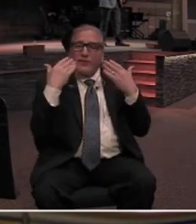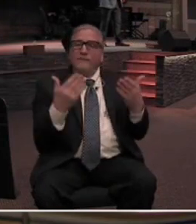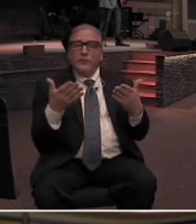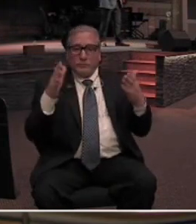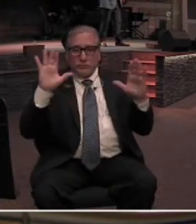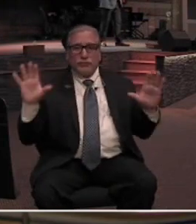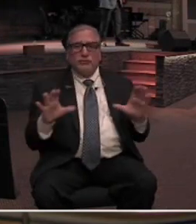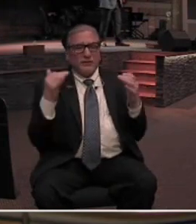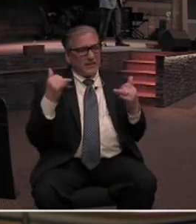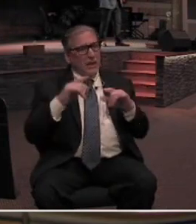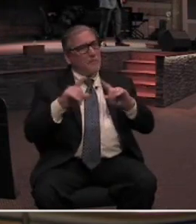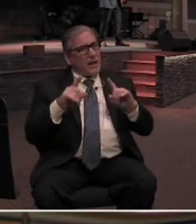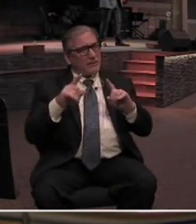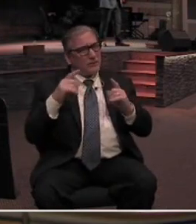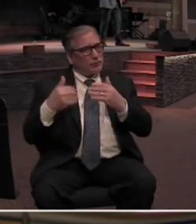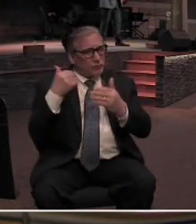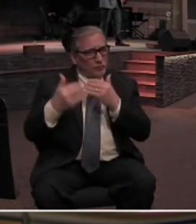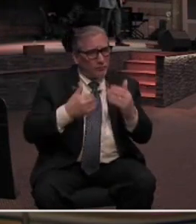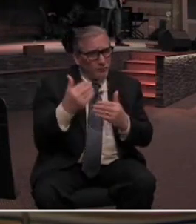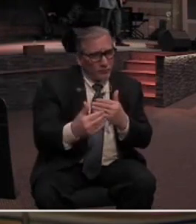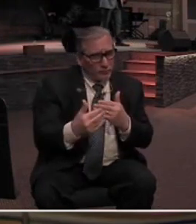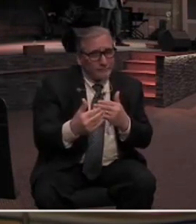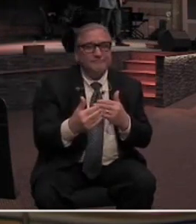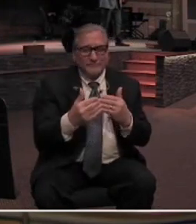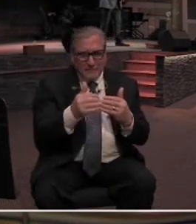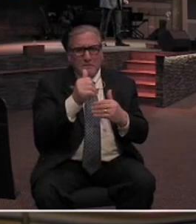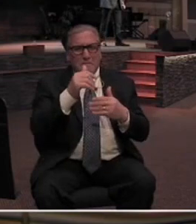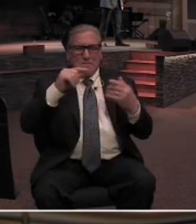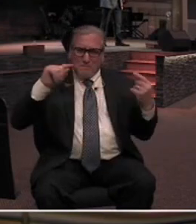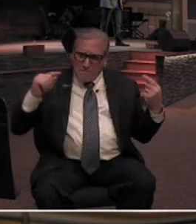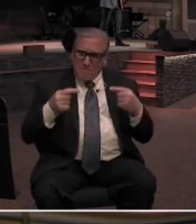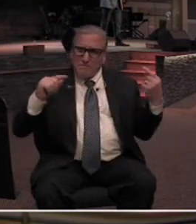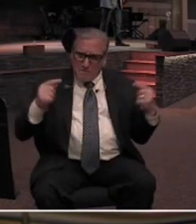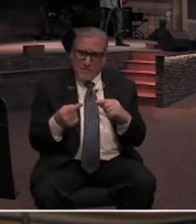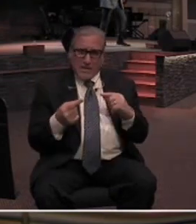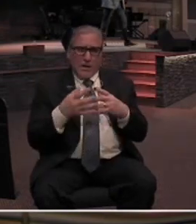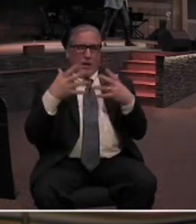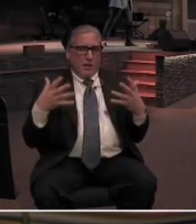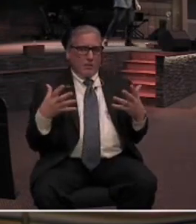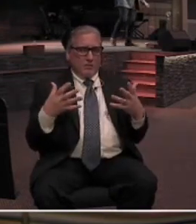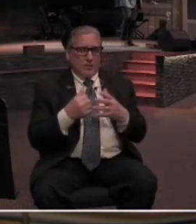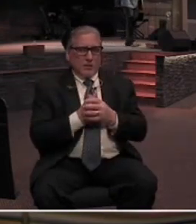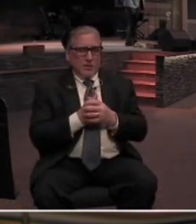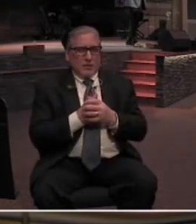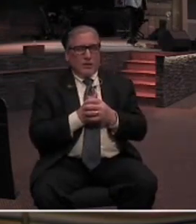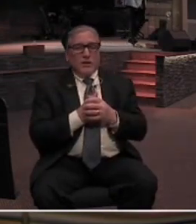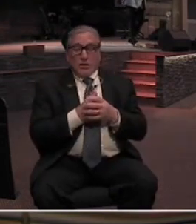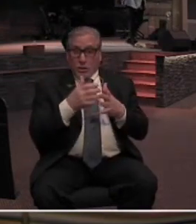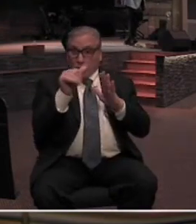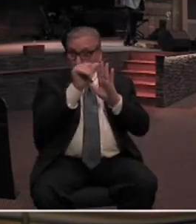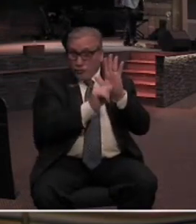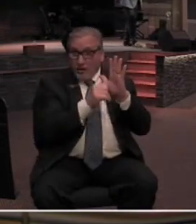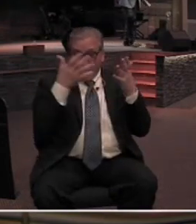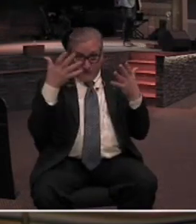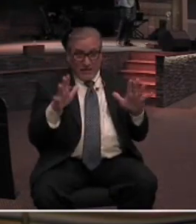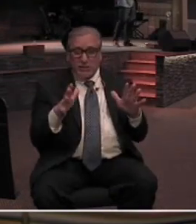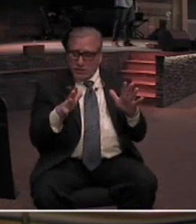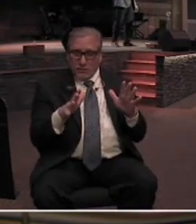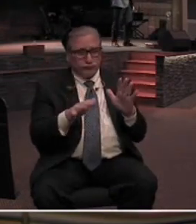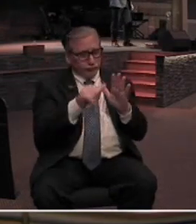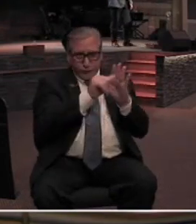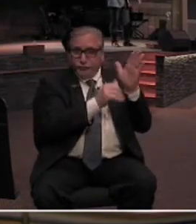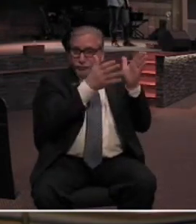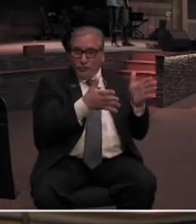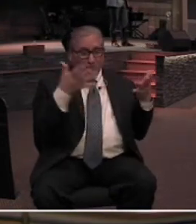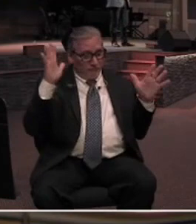there was pain in the recovery process. After the surgery, the surgeon's done. She smiles